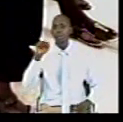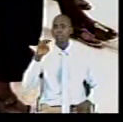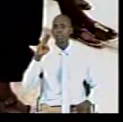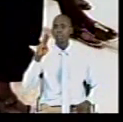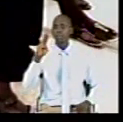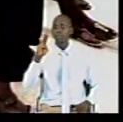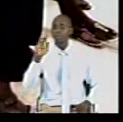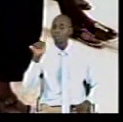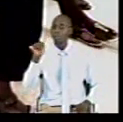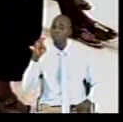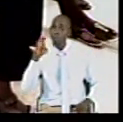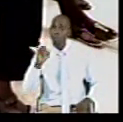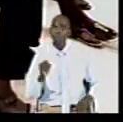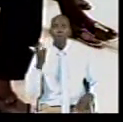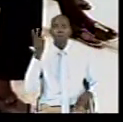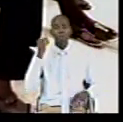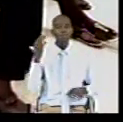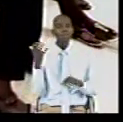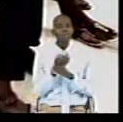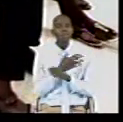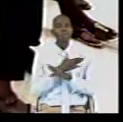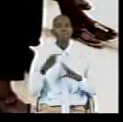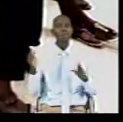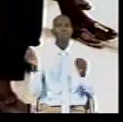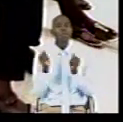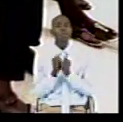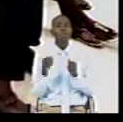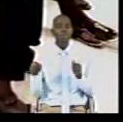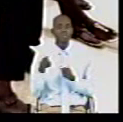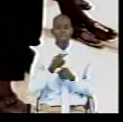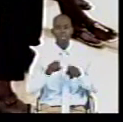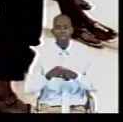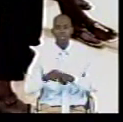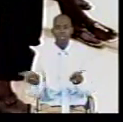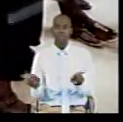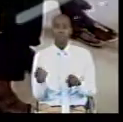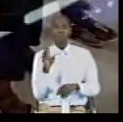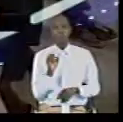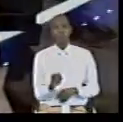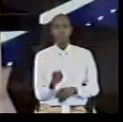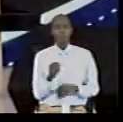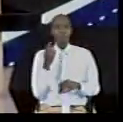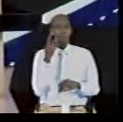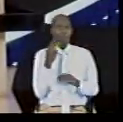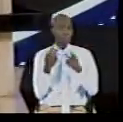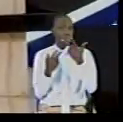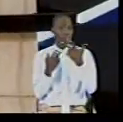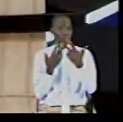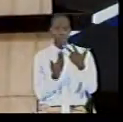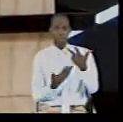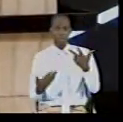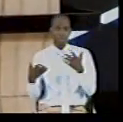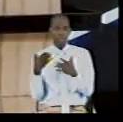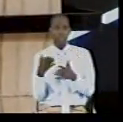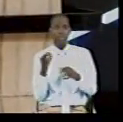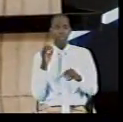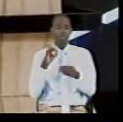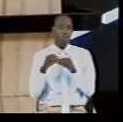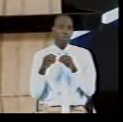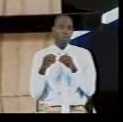away with their dissimulation. Three things here: the disastrous example